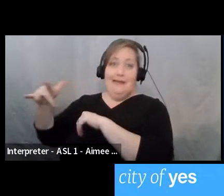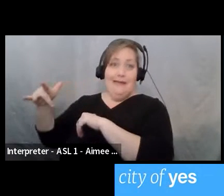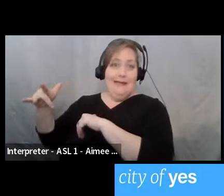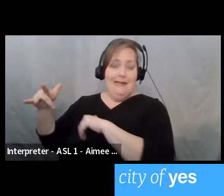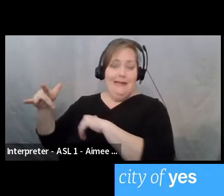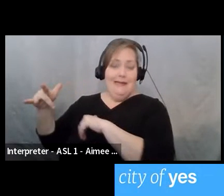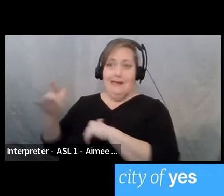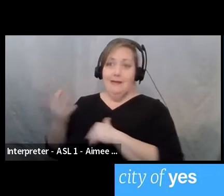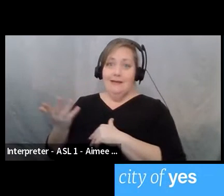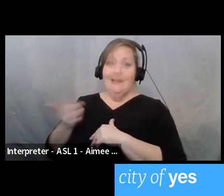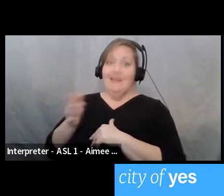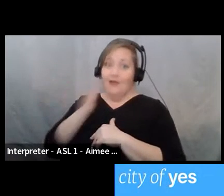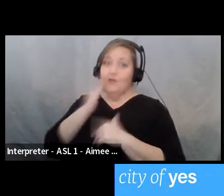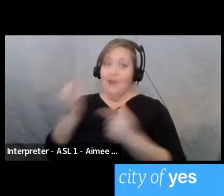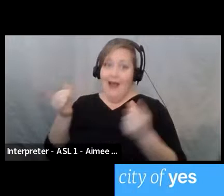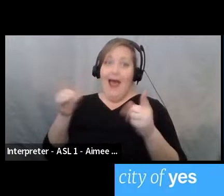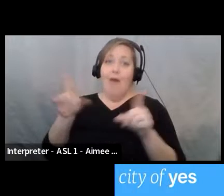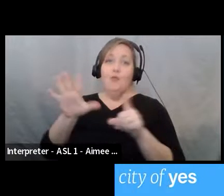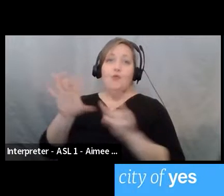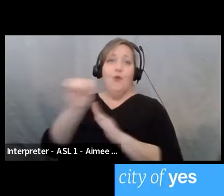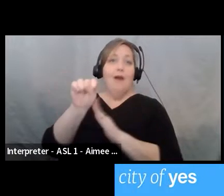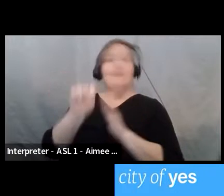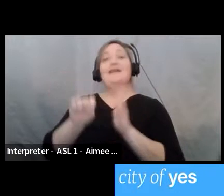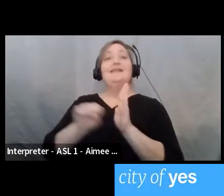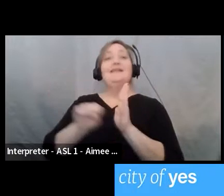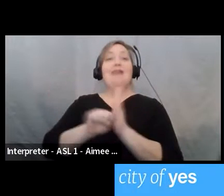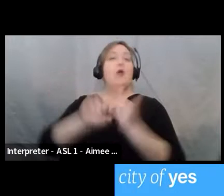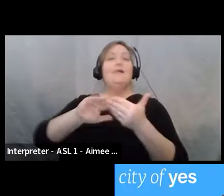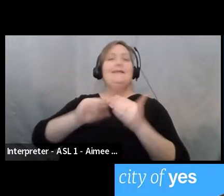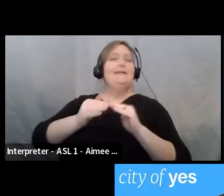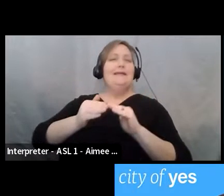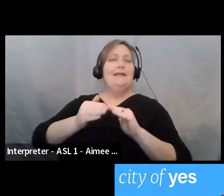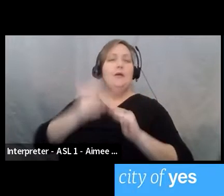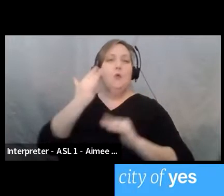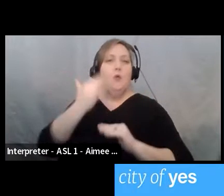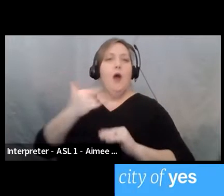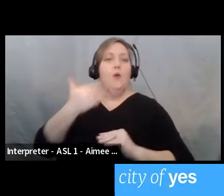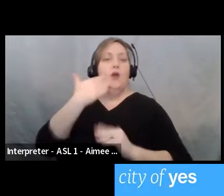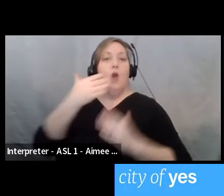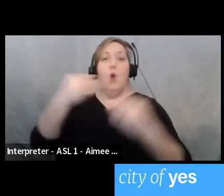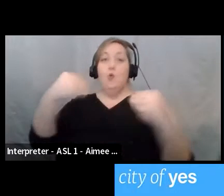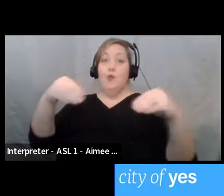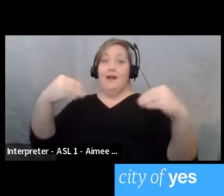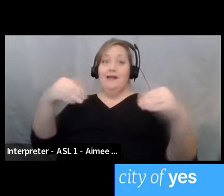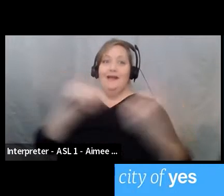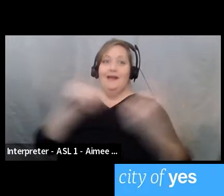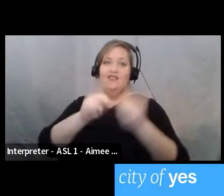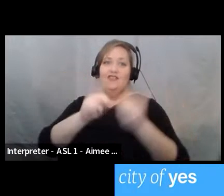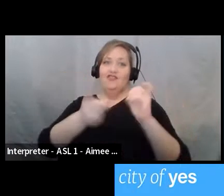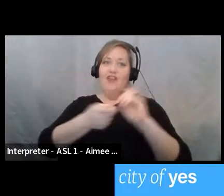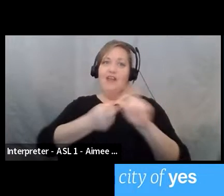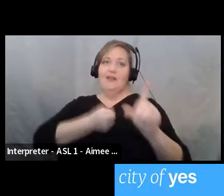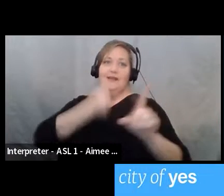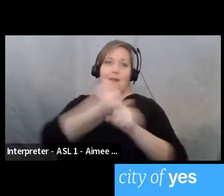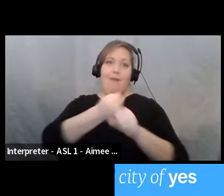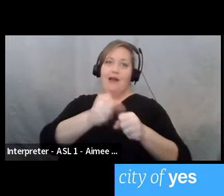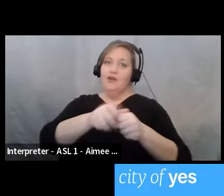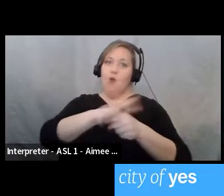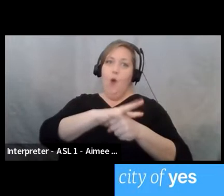And that's what's going to happen throughout the state, the city, because we know that retail has changed since COVID.